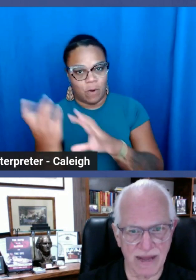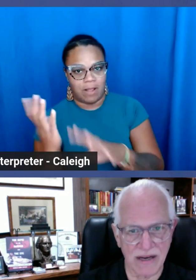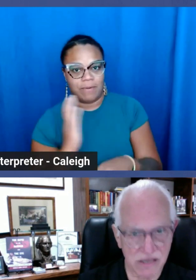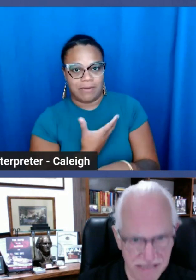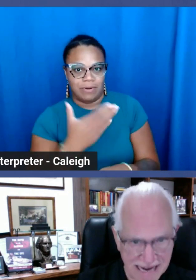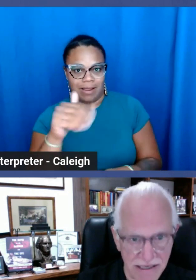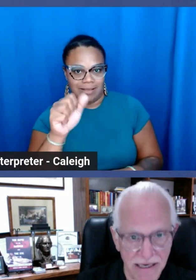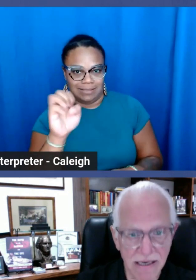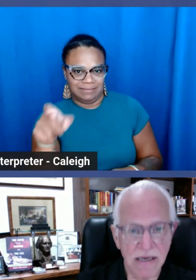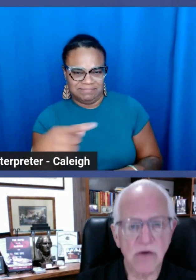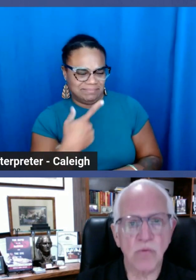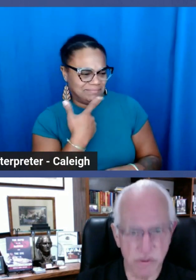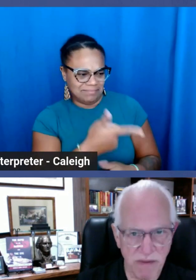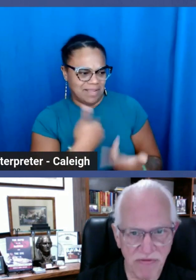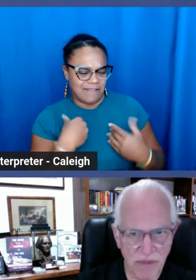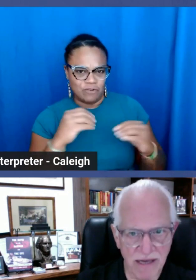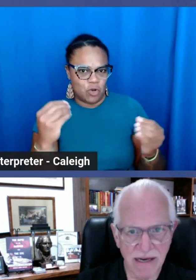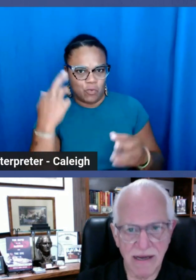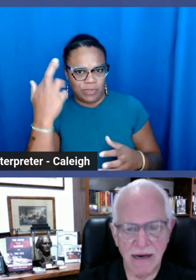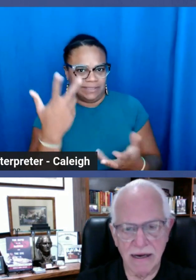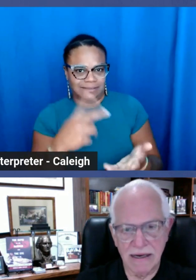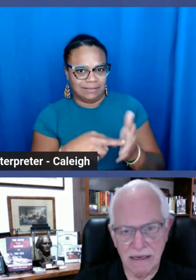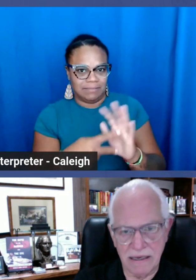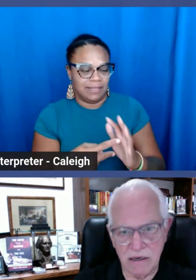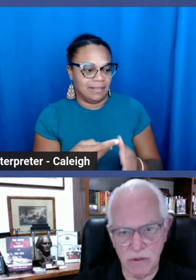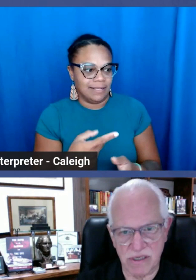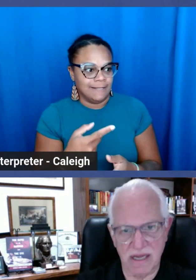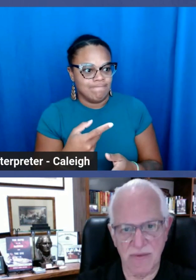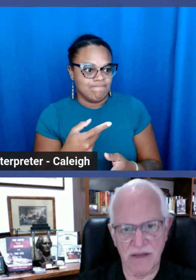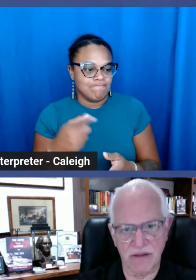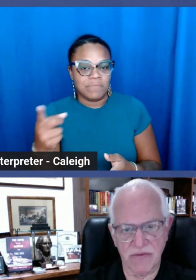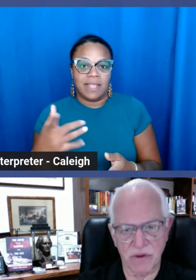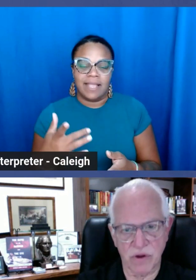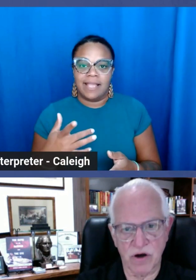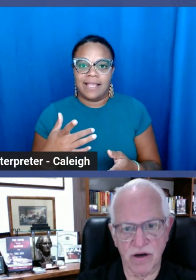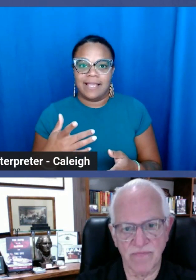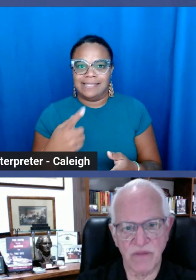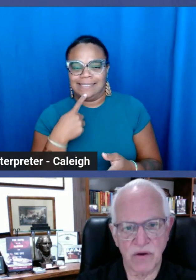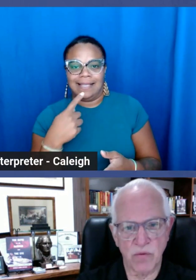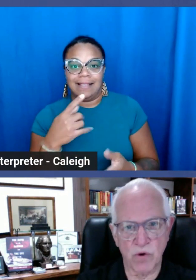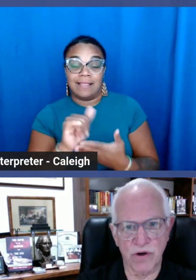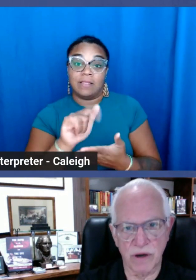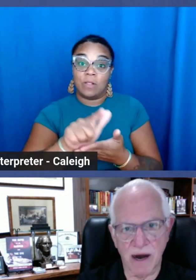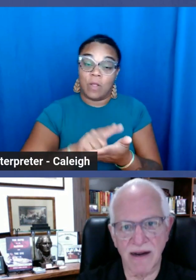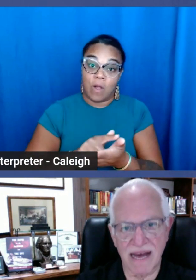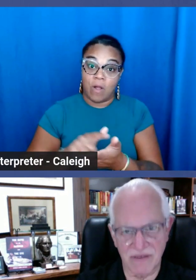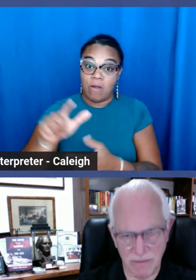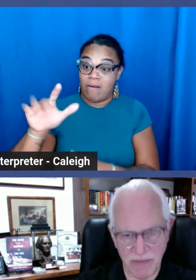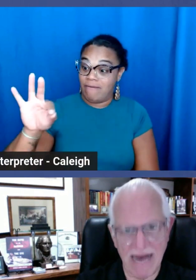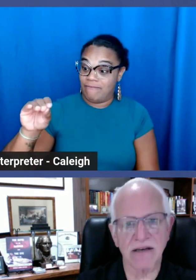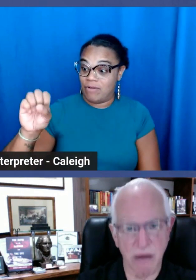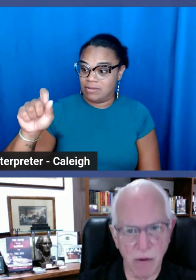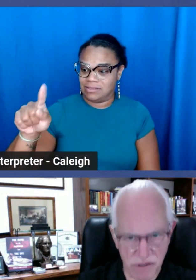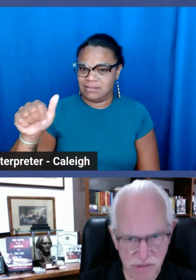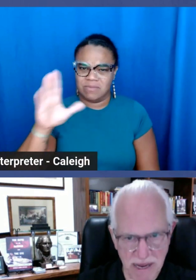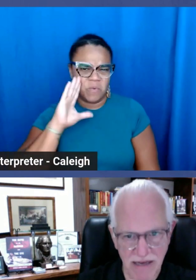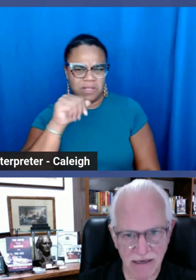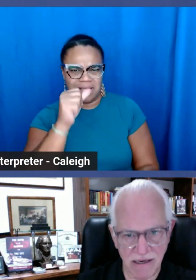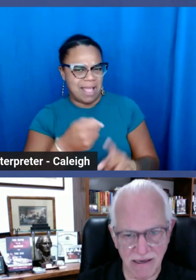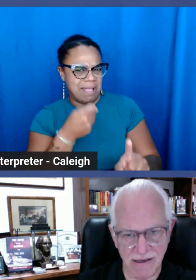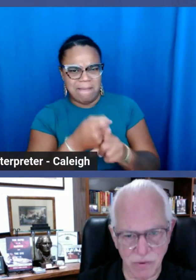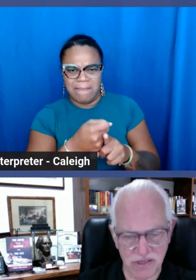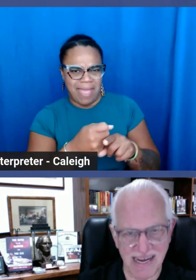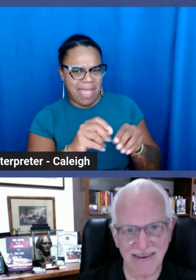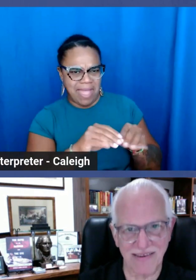that we lacked standing, which meant that he was claiming that the law would not have an impact,